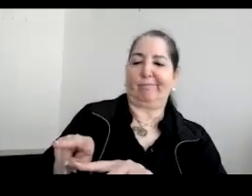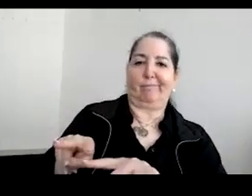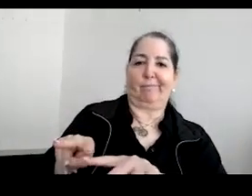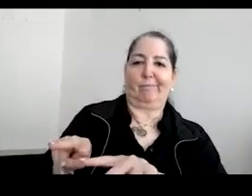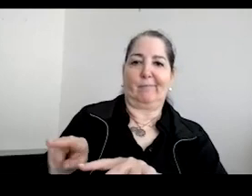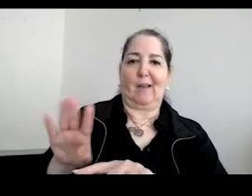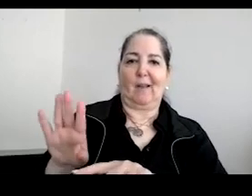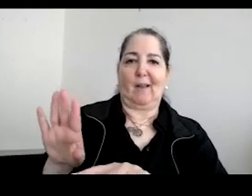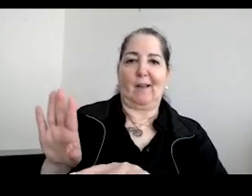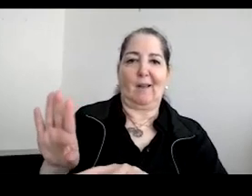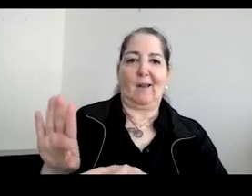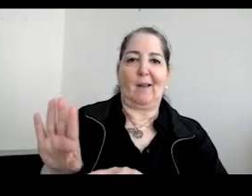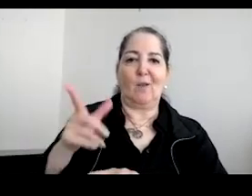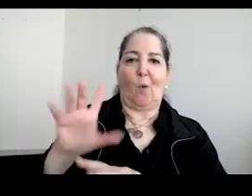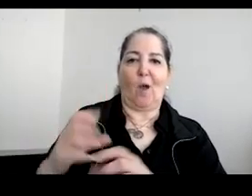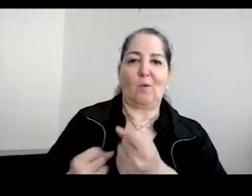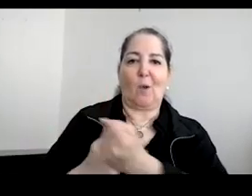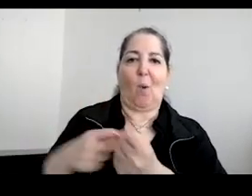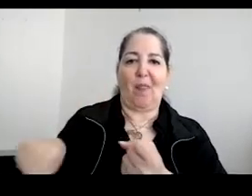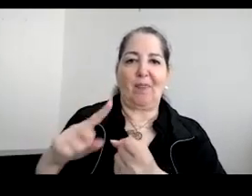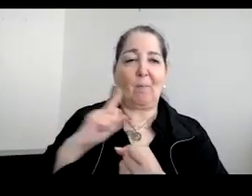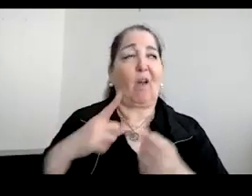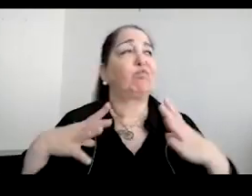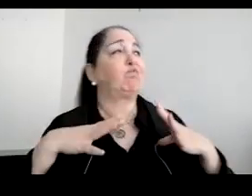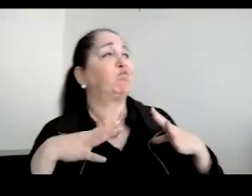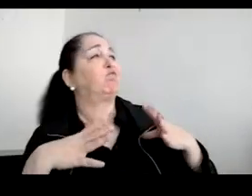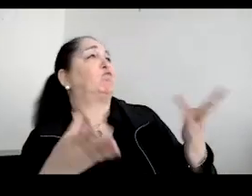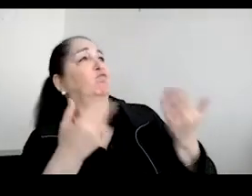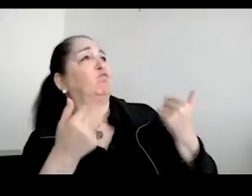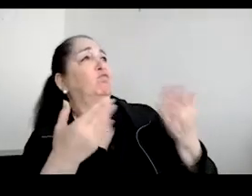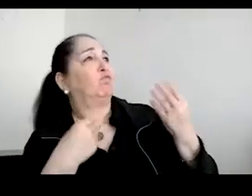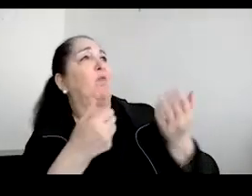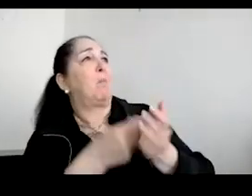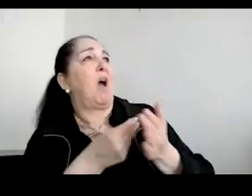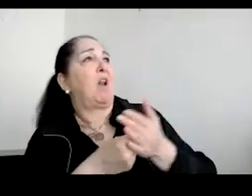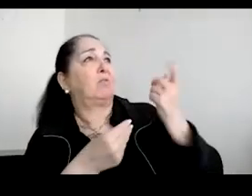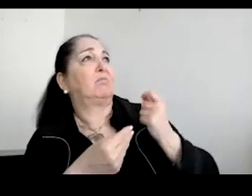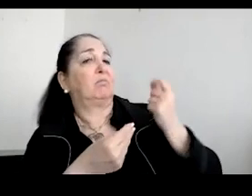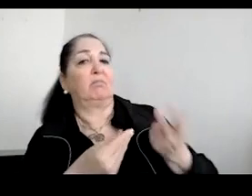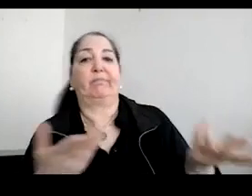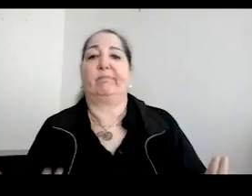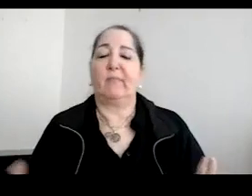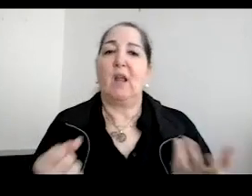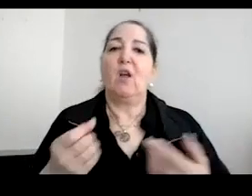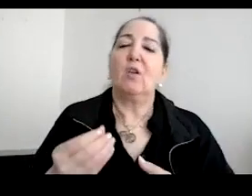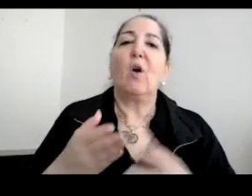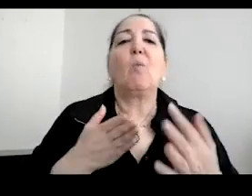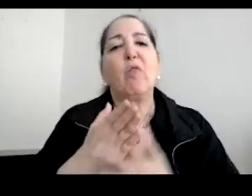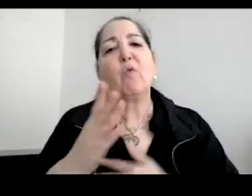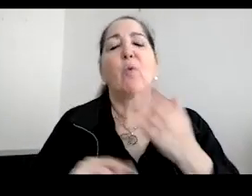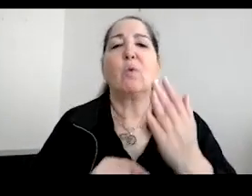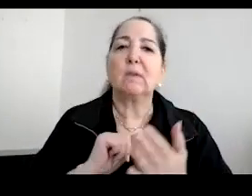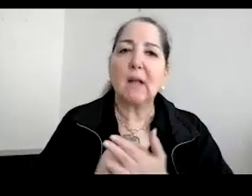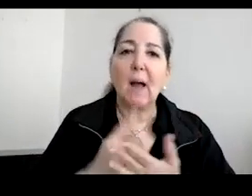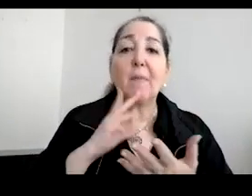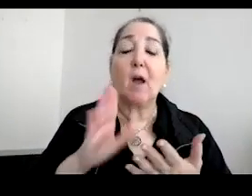buying the support of business back when it was created. Now, over time, there's been kind of slow and